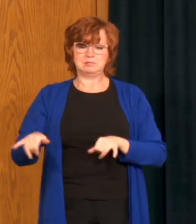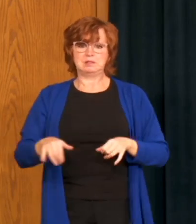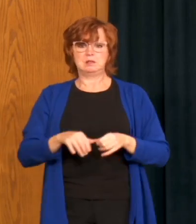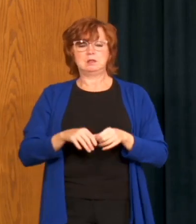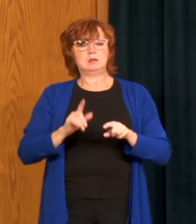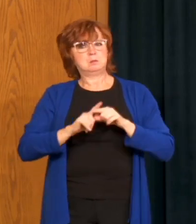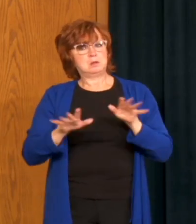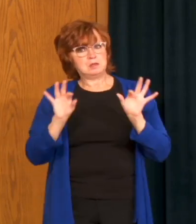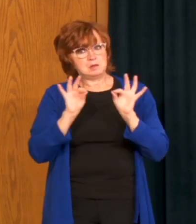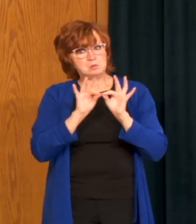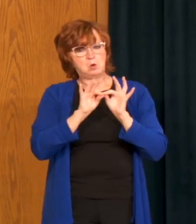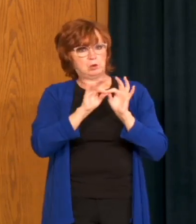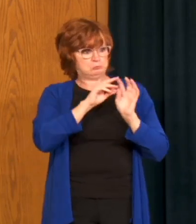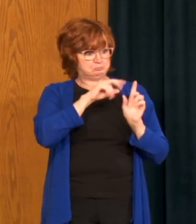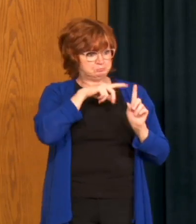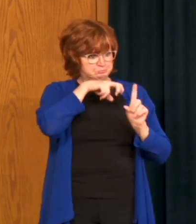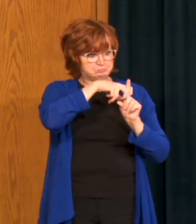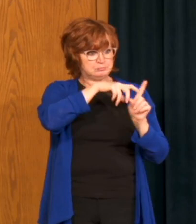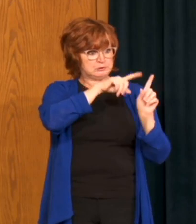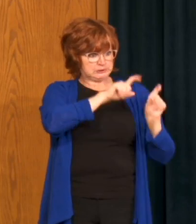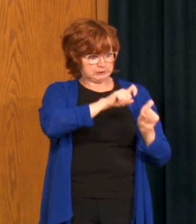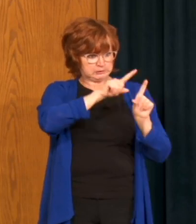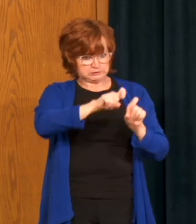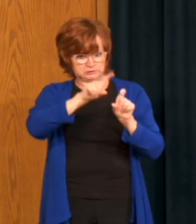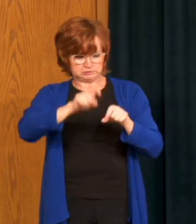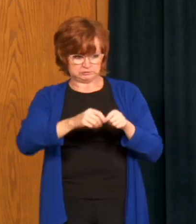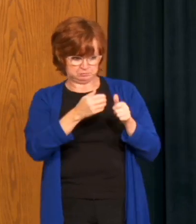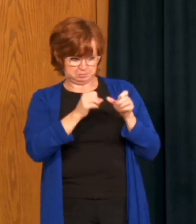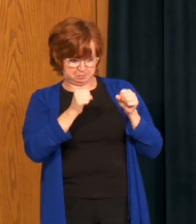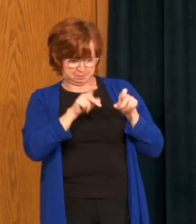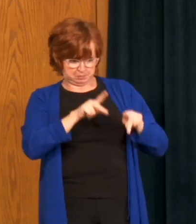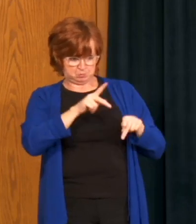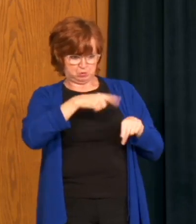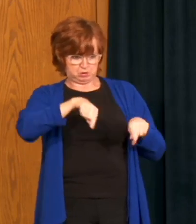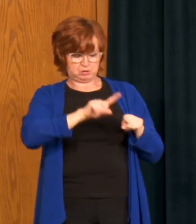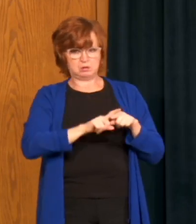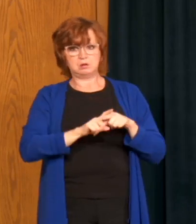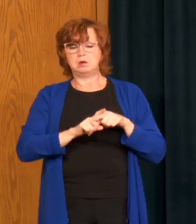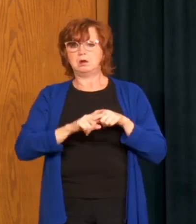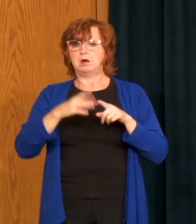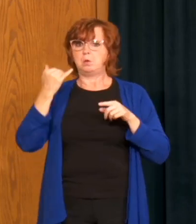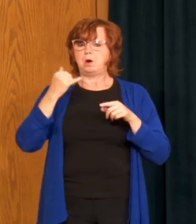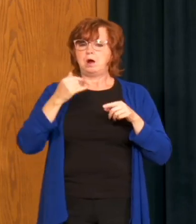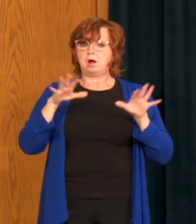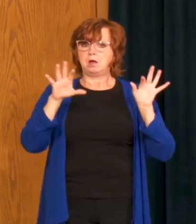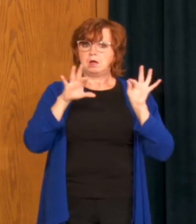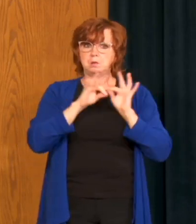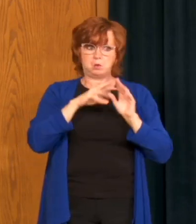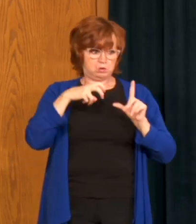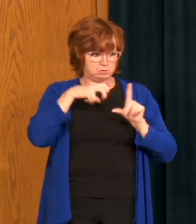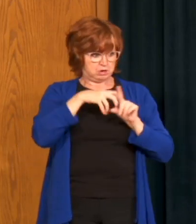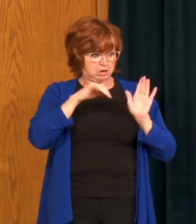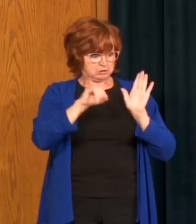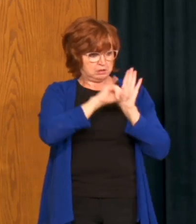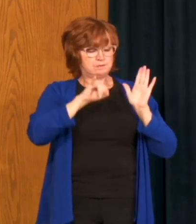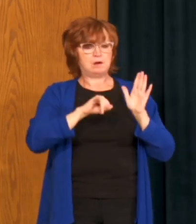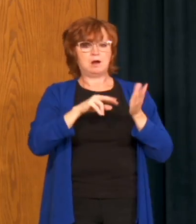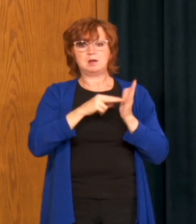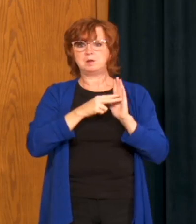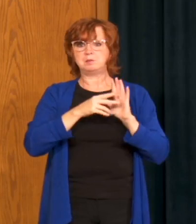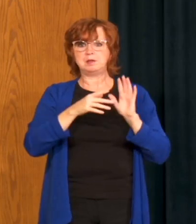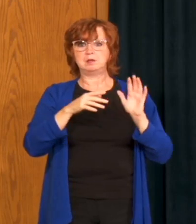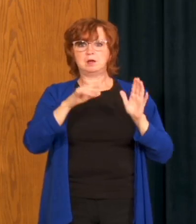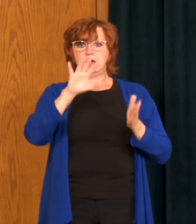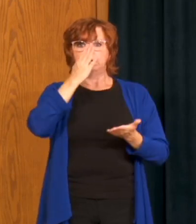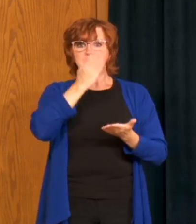to break the chains of transmission. And so North, I think, deserves our recognition and gratitude for really